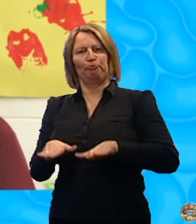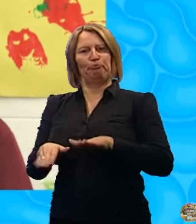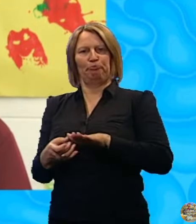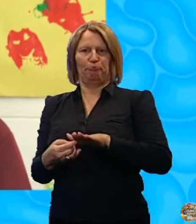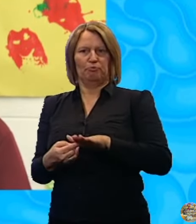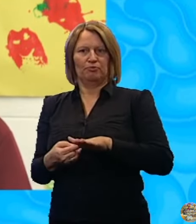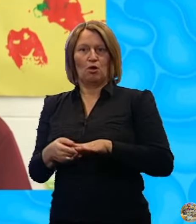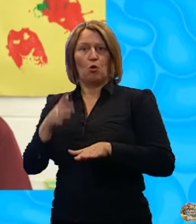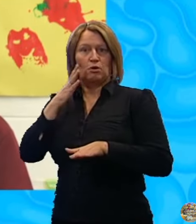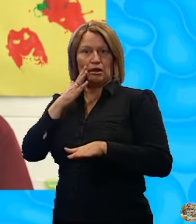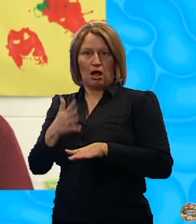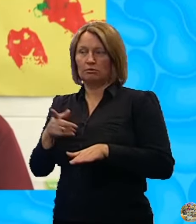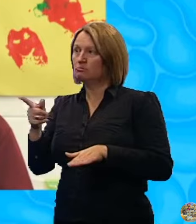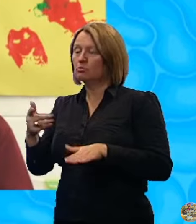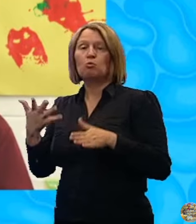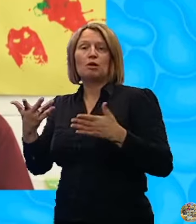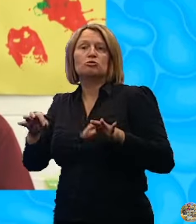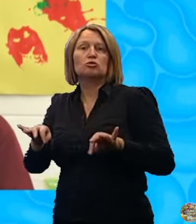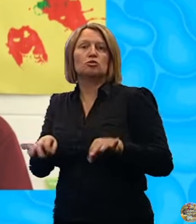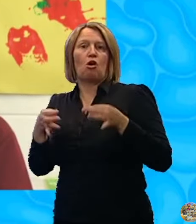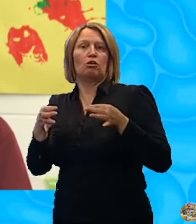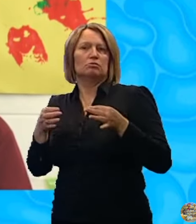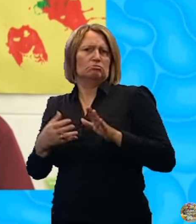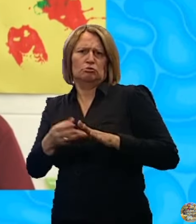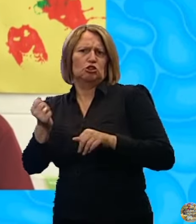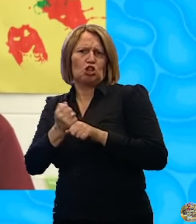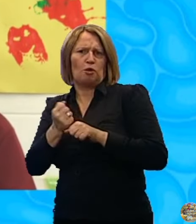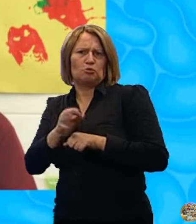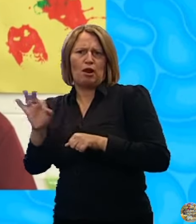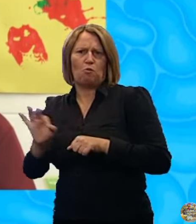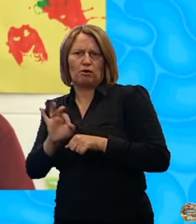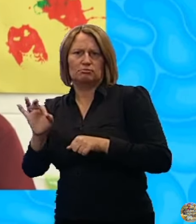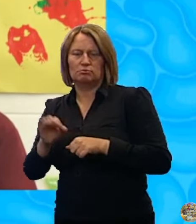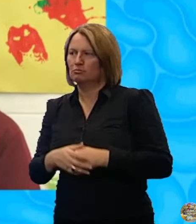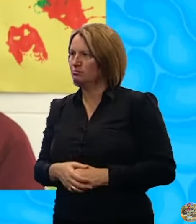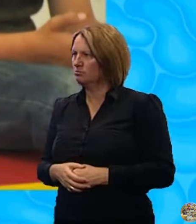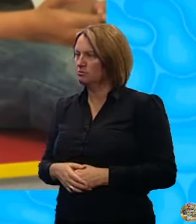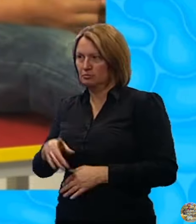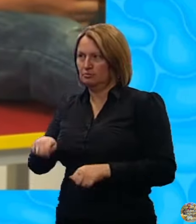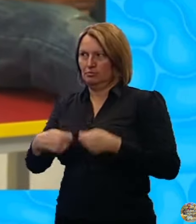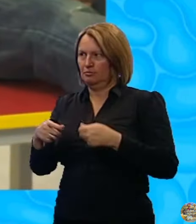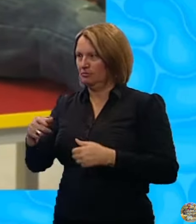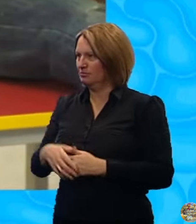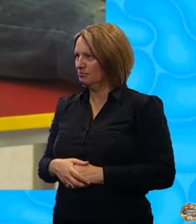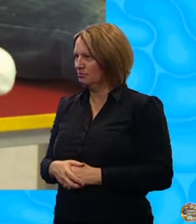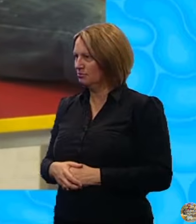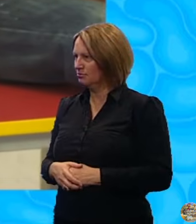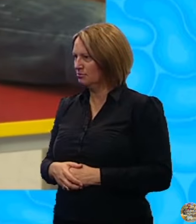virus but this time she's going to wear a veruca sock so she doesn't give the virus to anyone else. So, you pop this on.